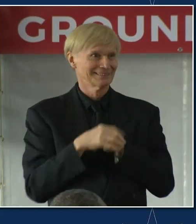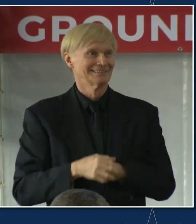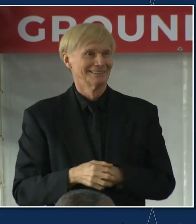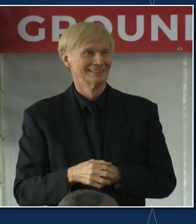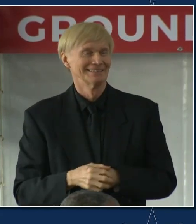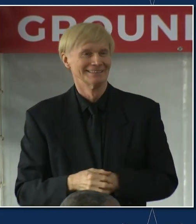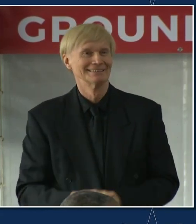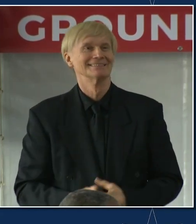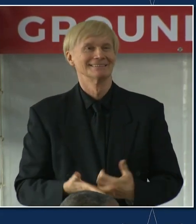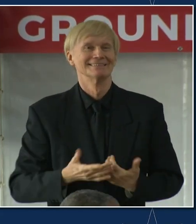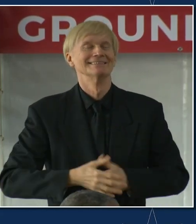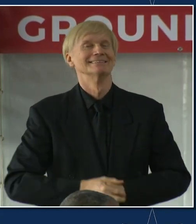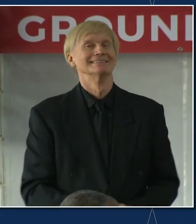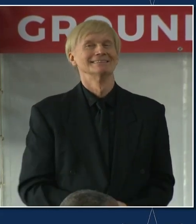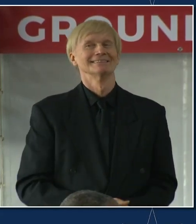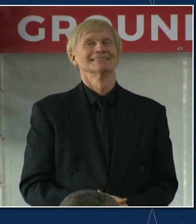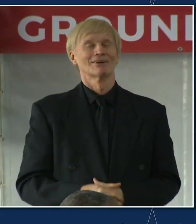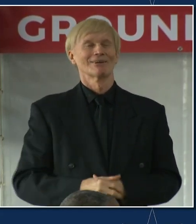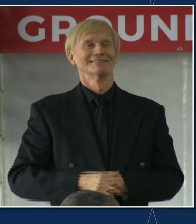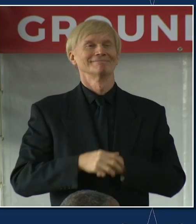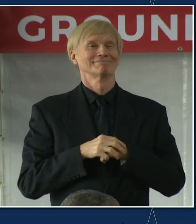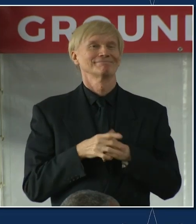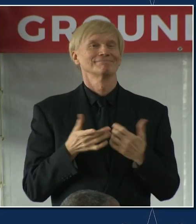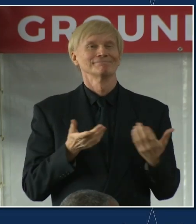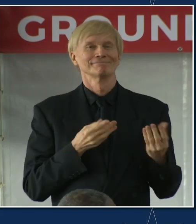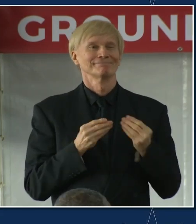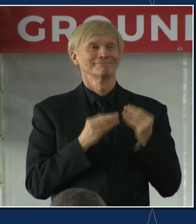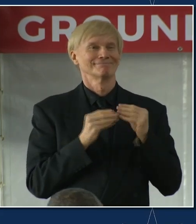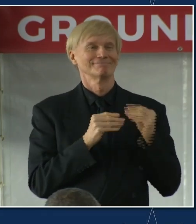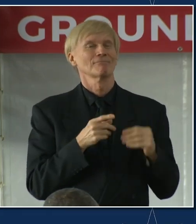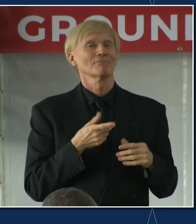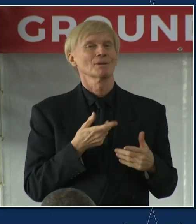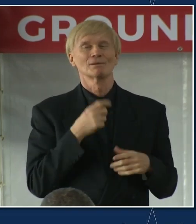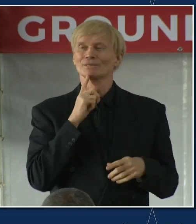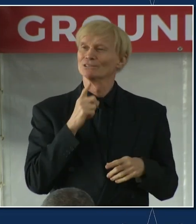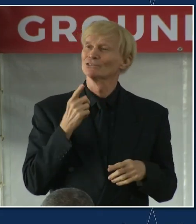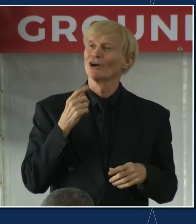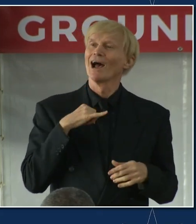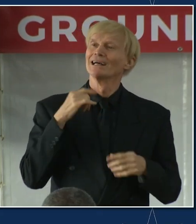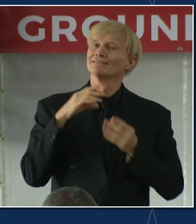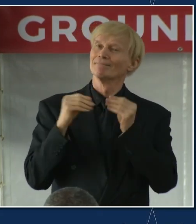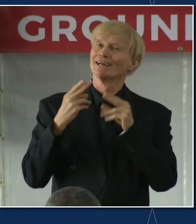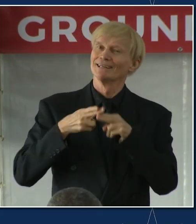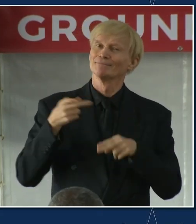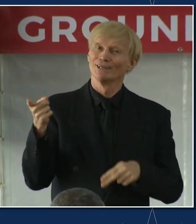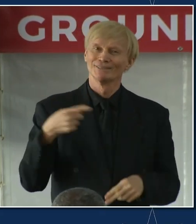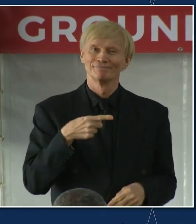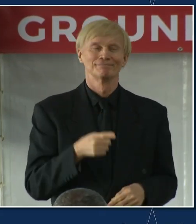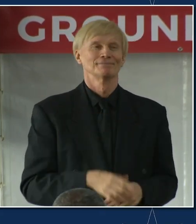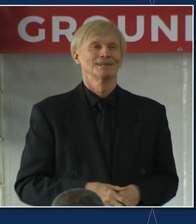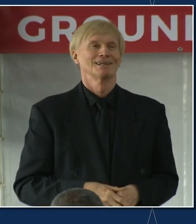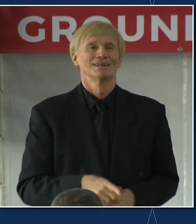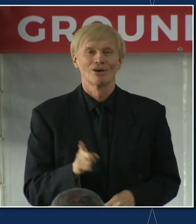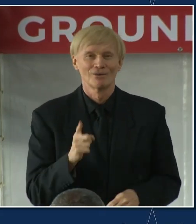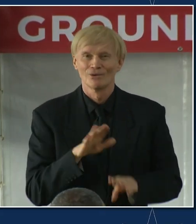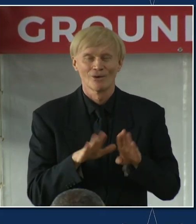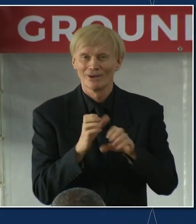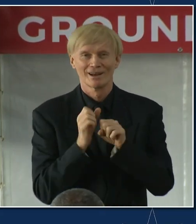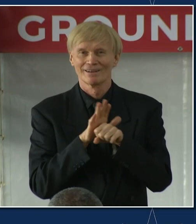Are you serious? Jesus. Well, you make sure I told her this. You don't get enough